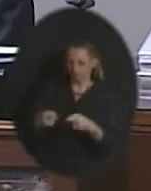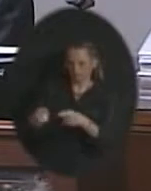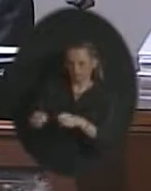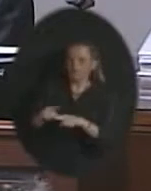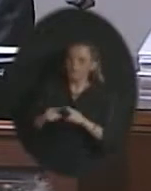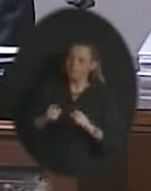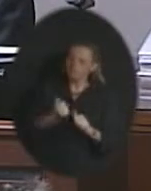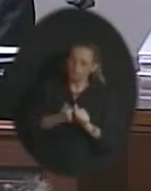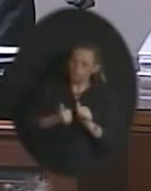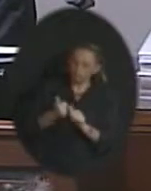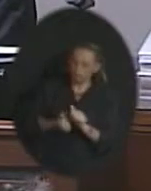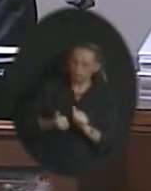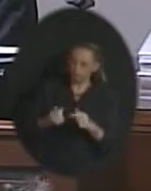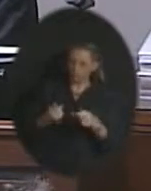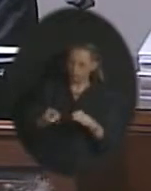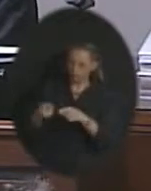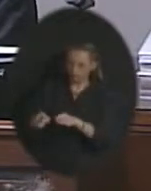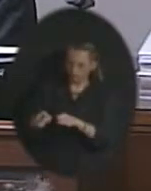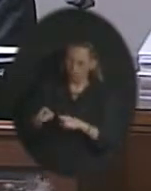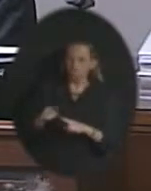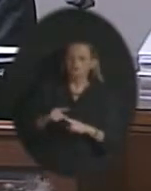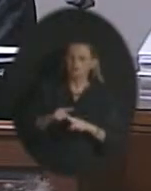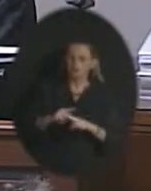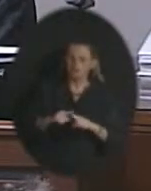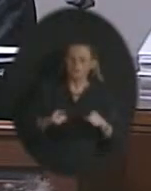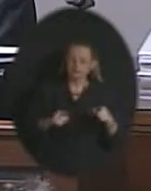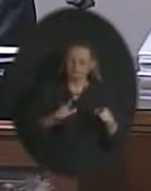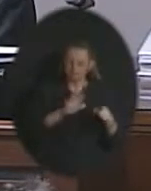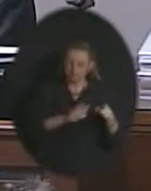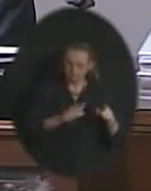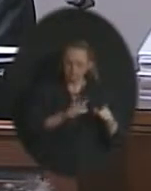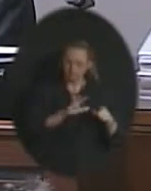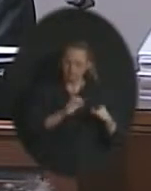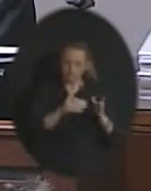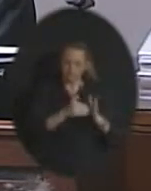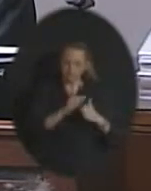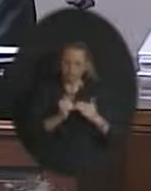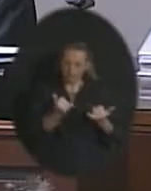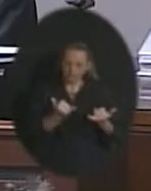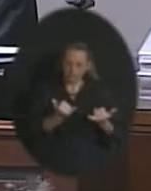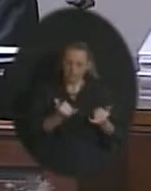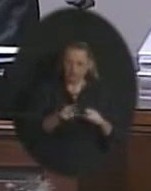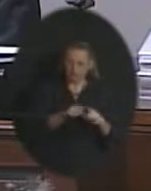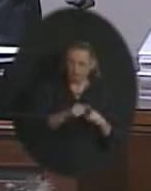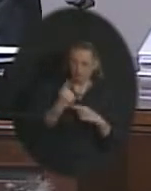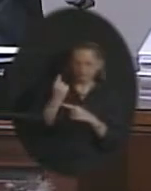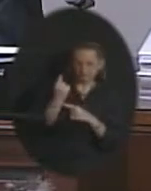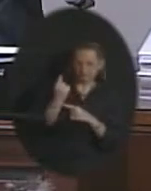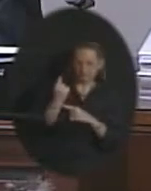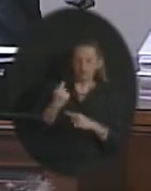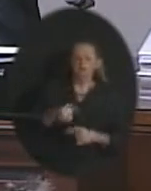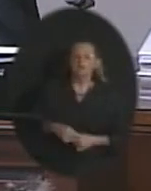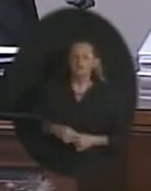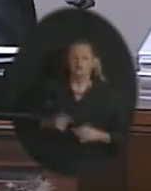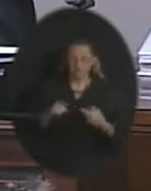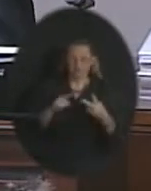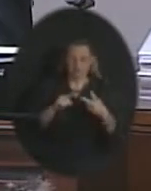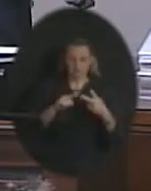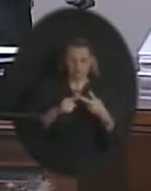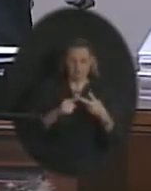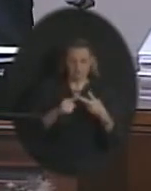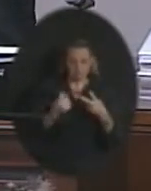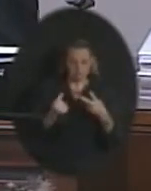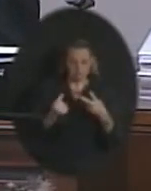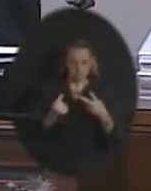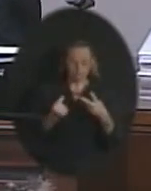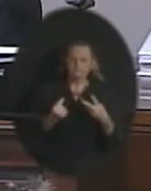about $35,500, the same amount as it was last year. The other issues, what we've done, we've actually gone through and have taken